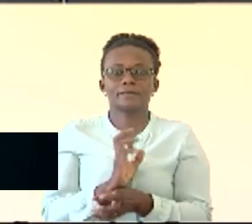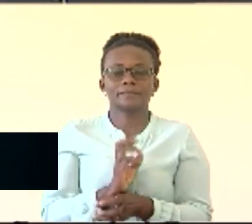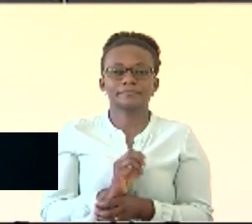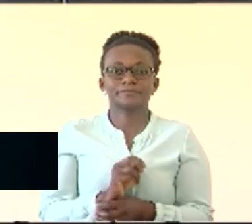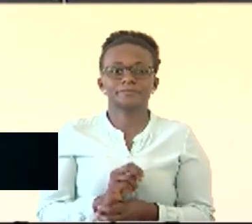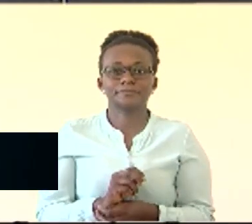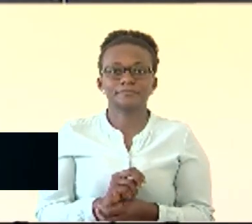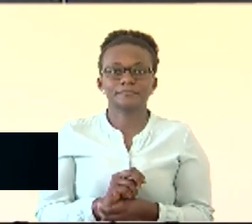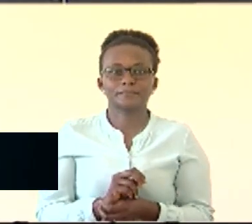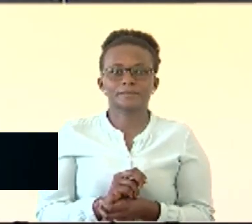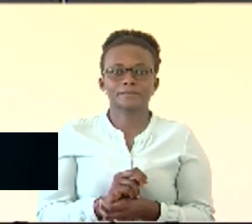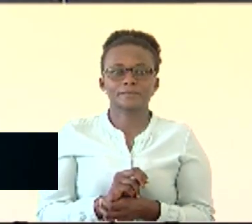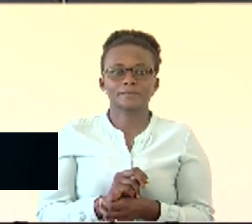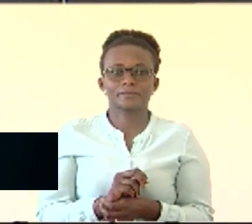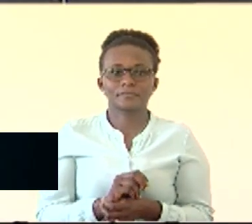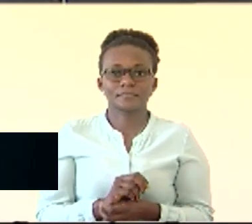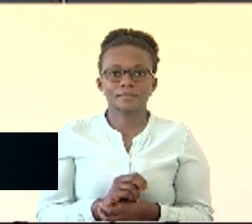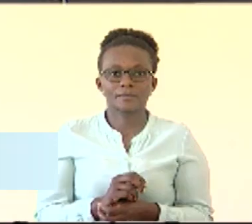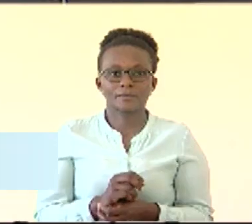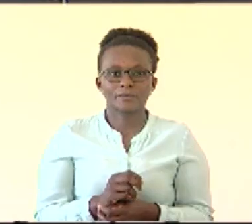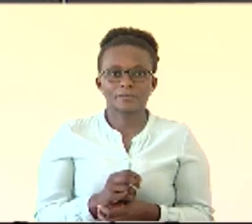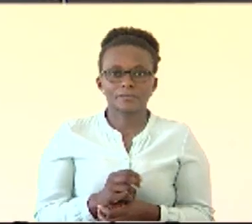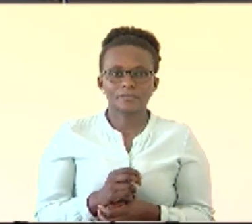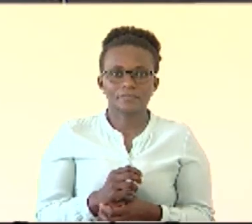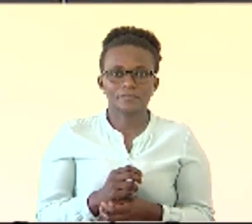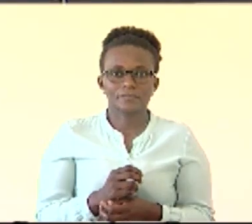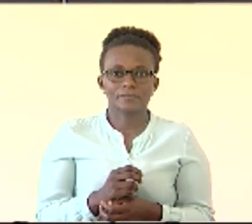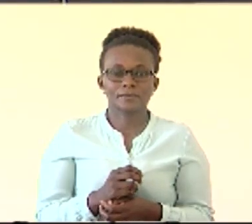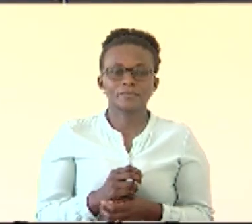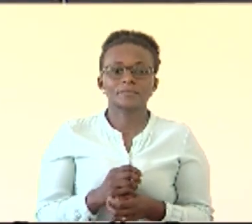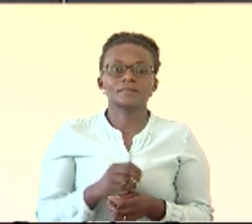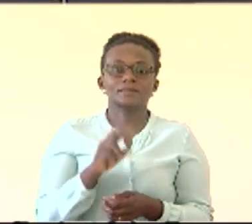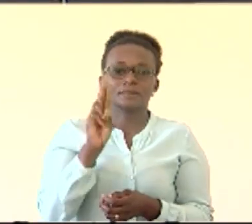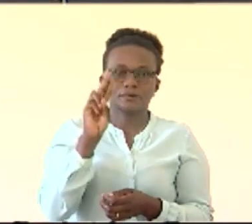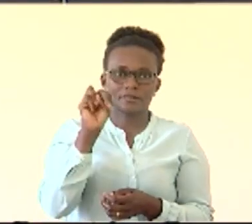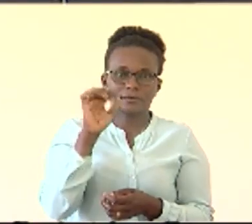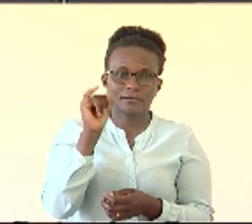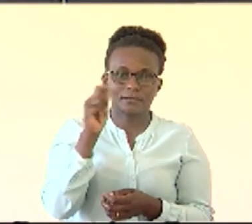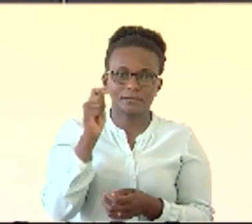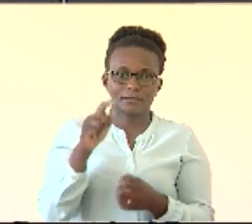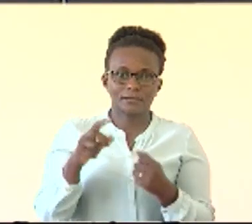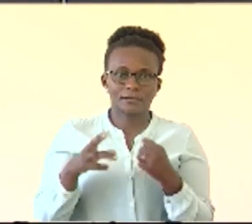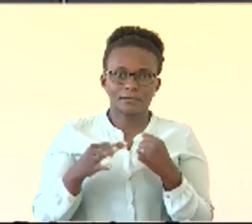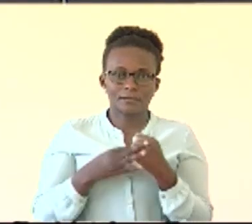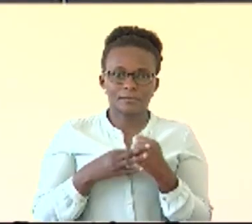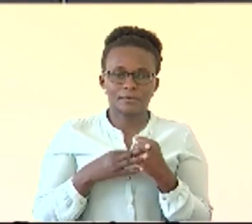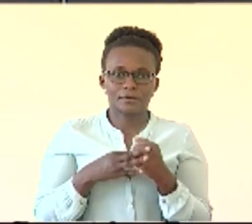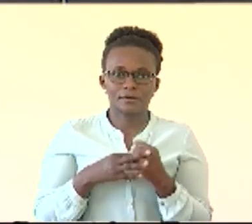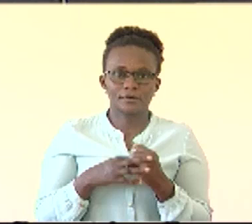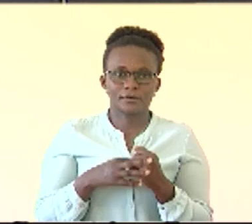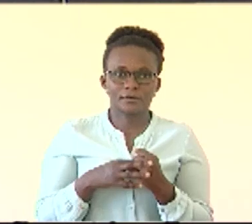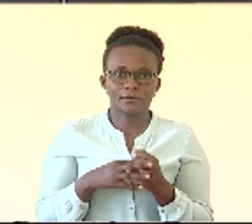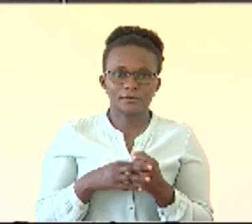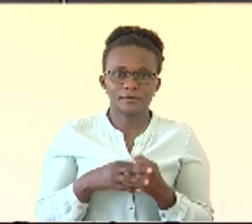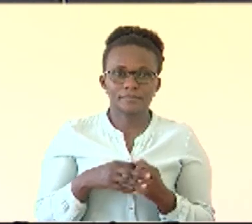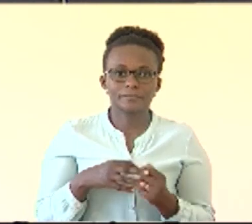once again to be with you in this lesson number 8, and I'm sure this is the last one. We have